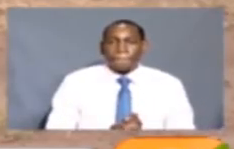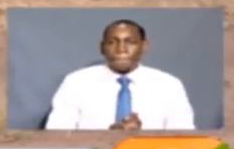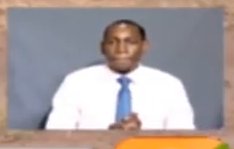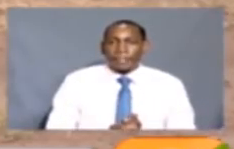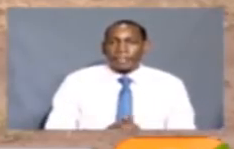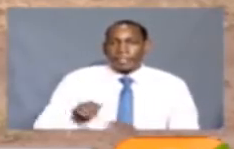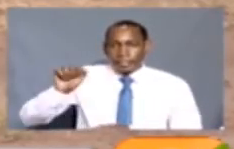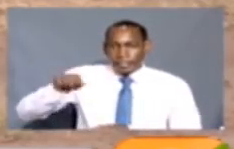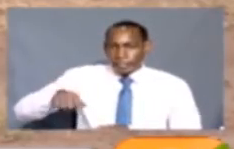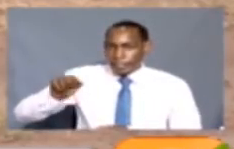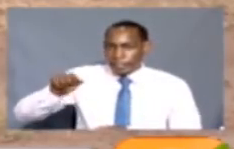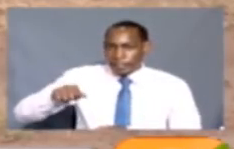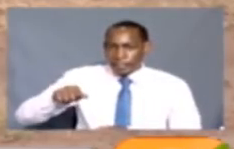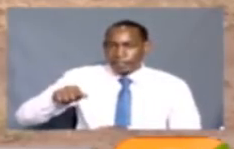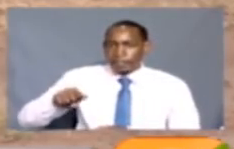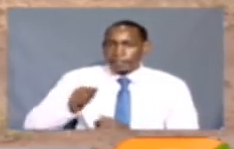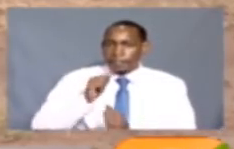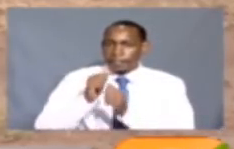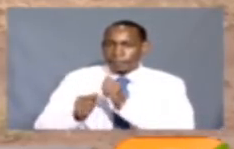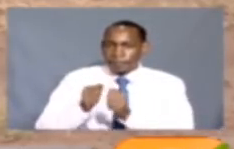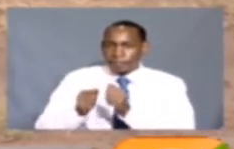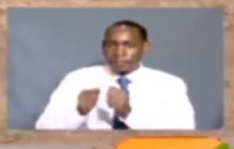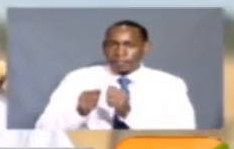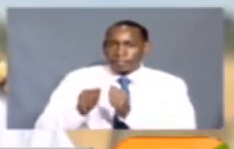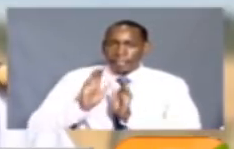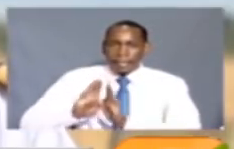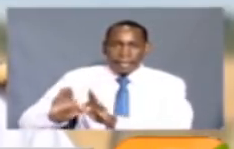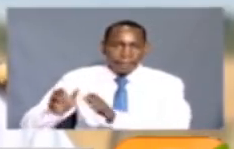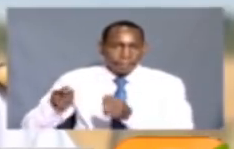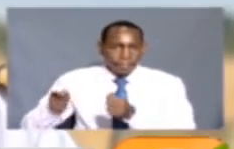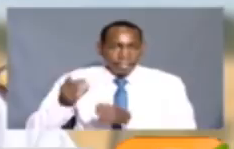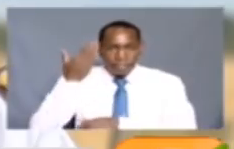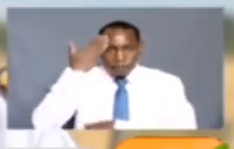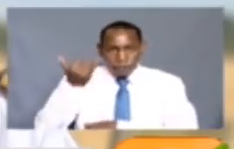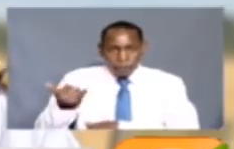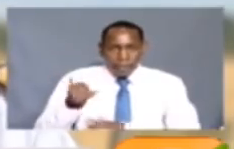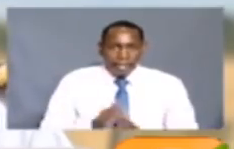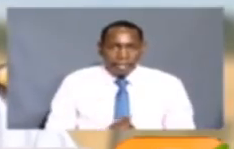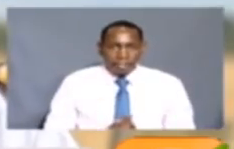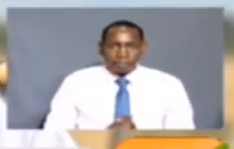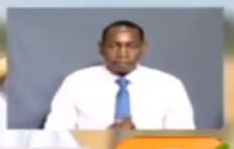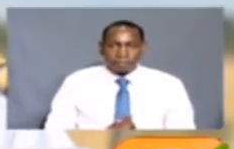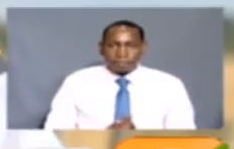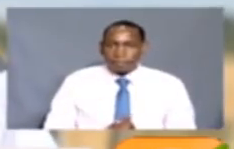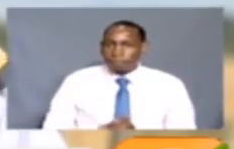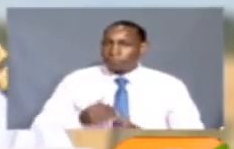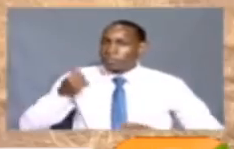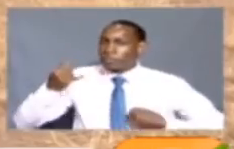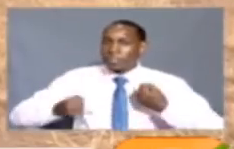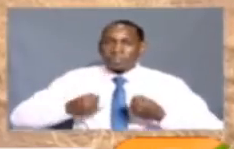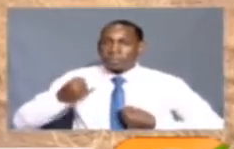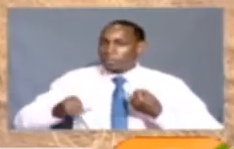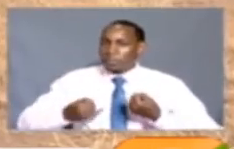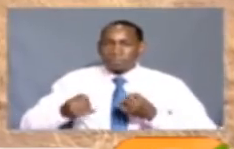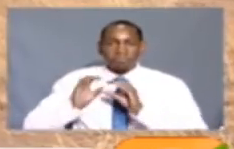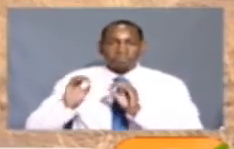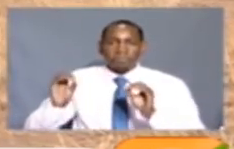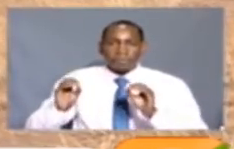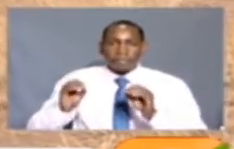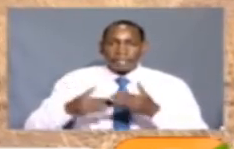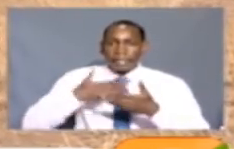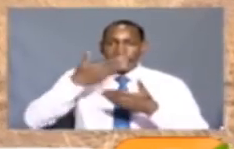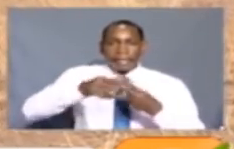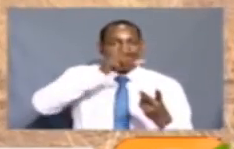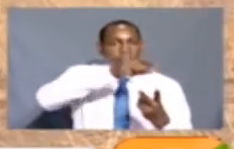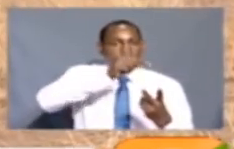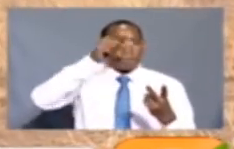And yeah, it was the sport with Riz Jiwa. Left radio simply because it stopped being fun for me. And the next option